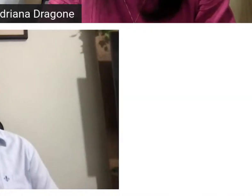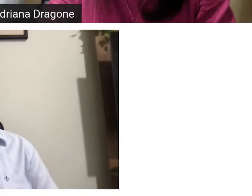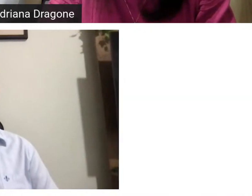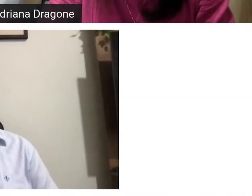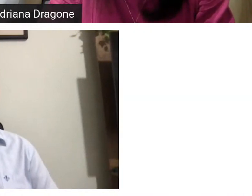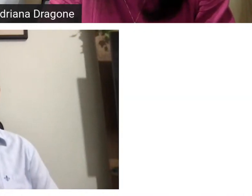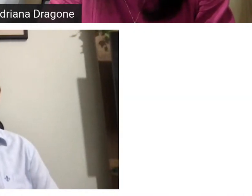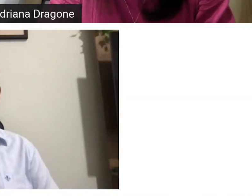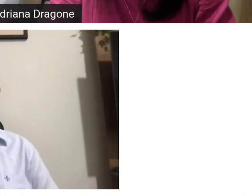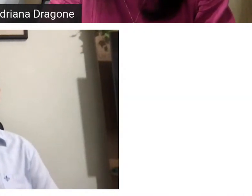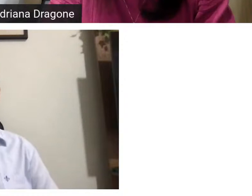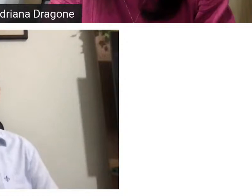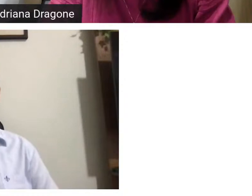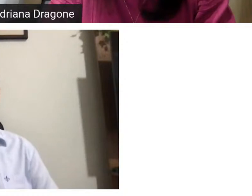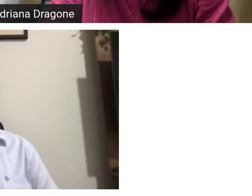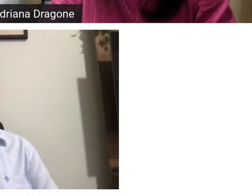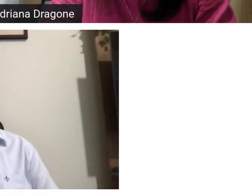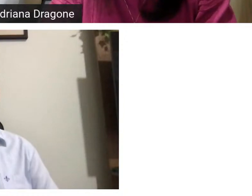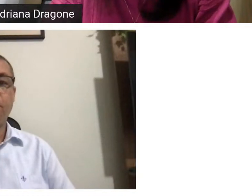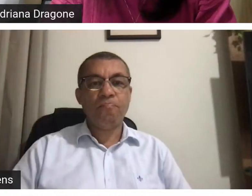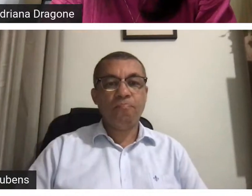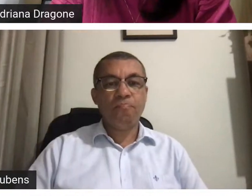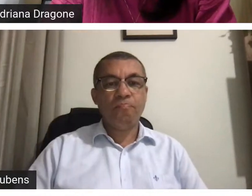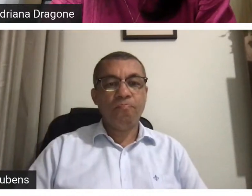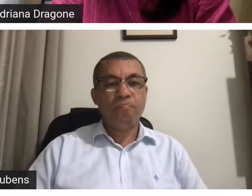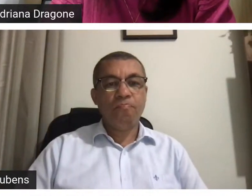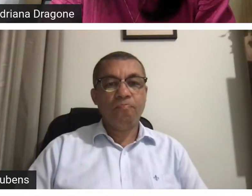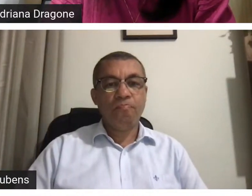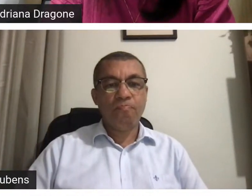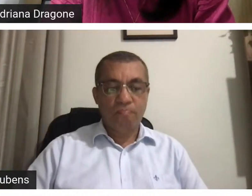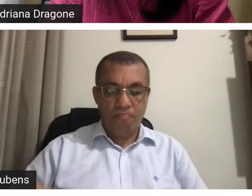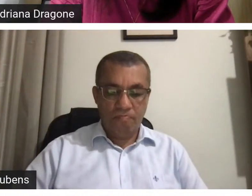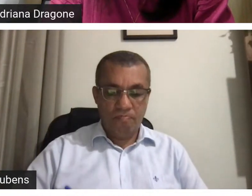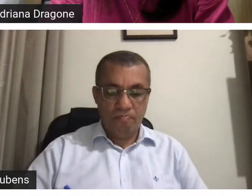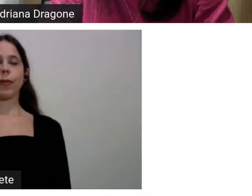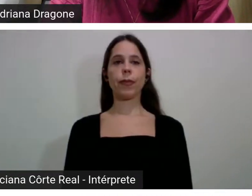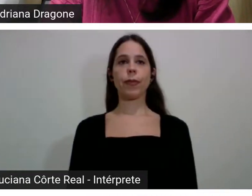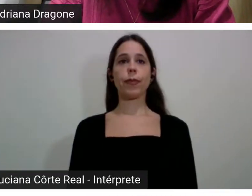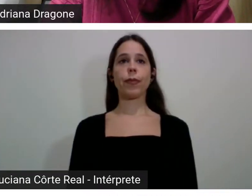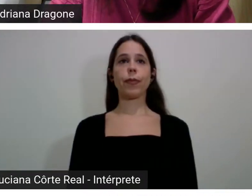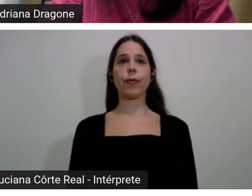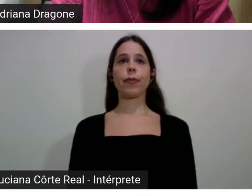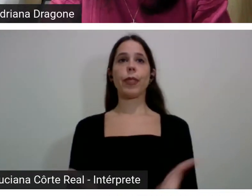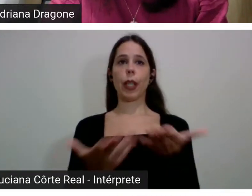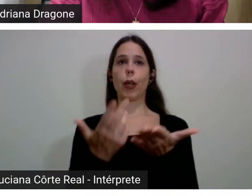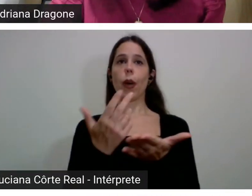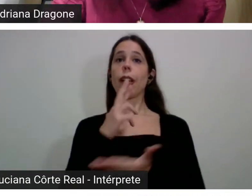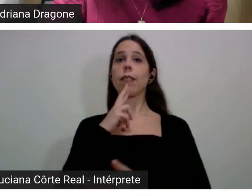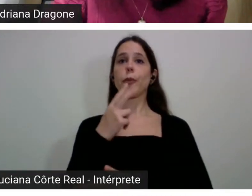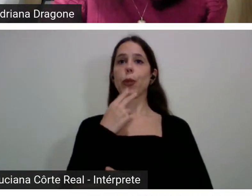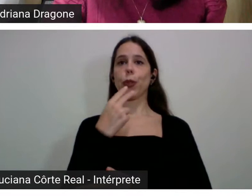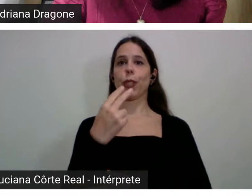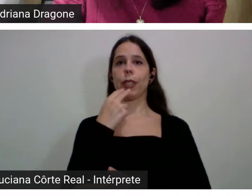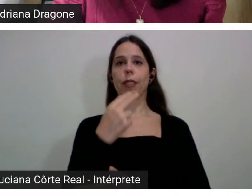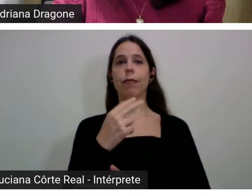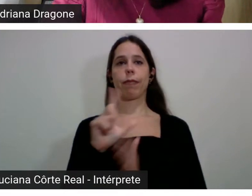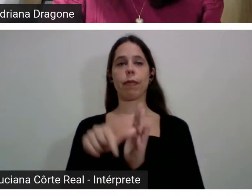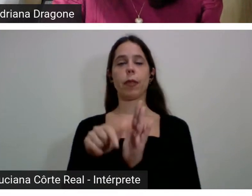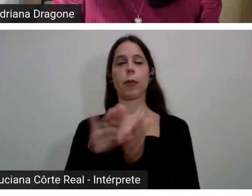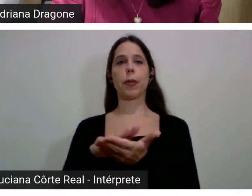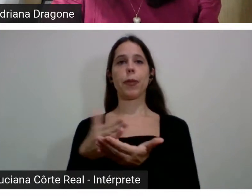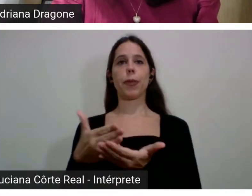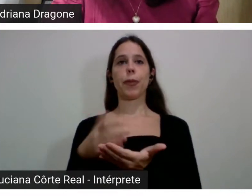If I could add one more thing, because our federal government targets the money in that way, some of our state